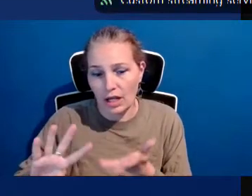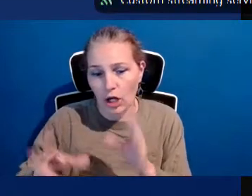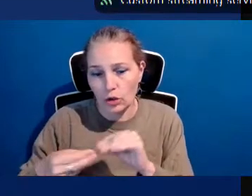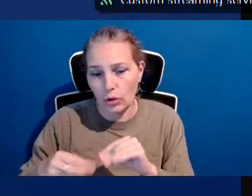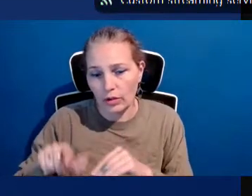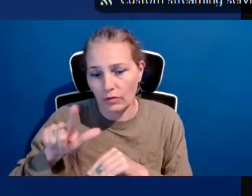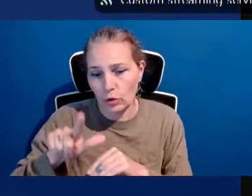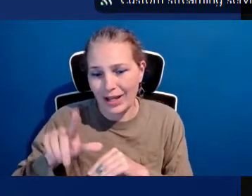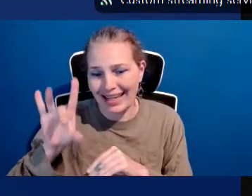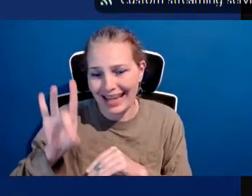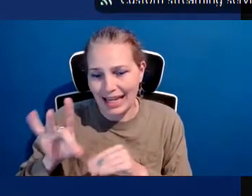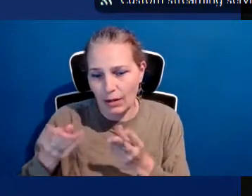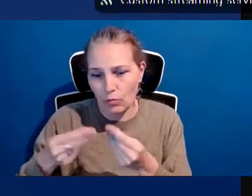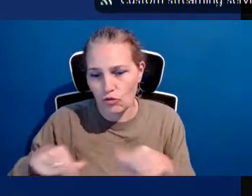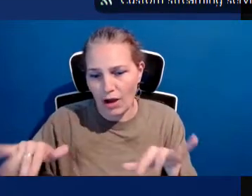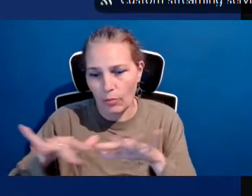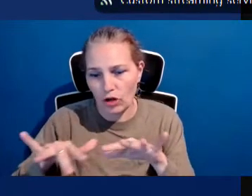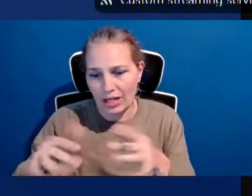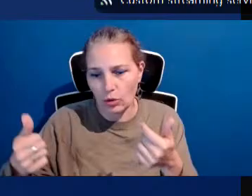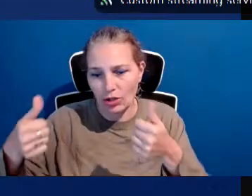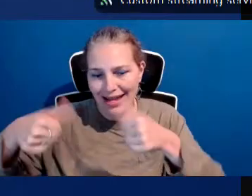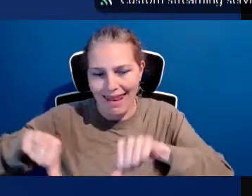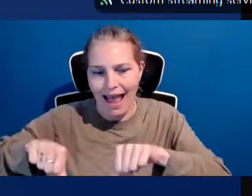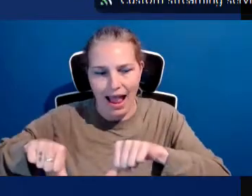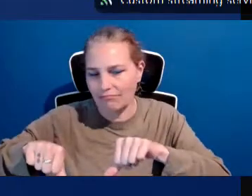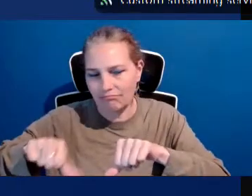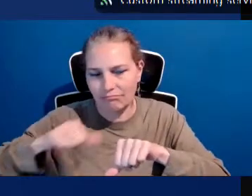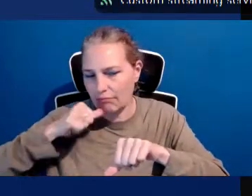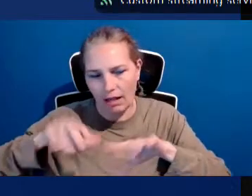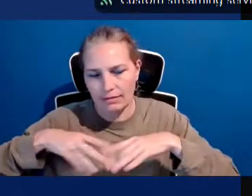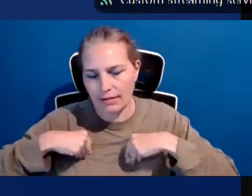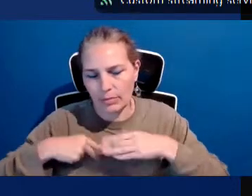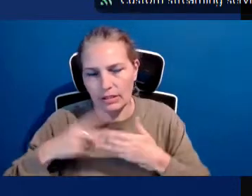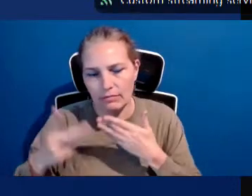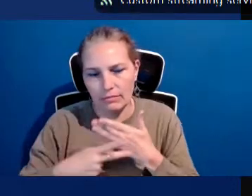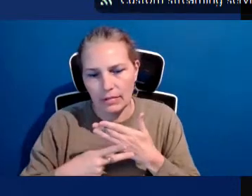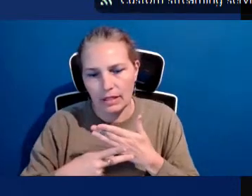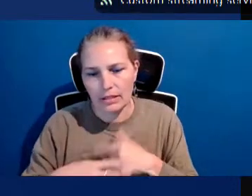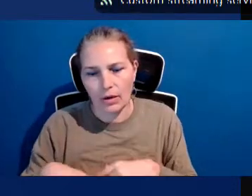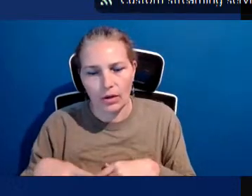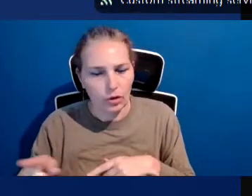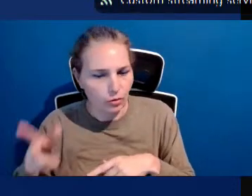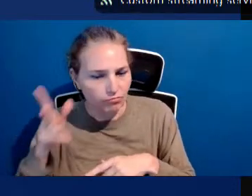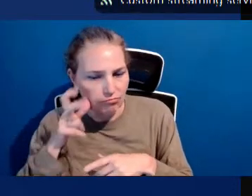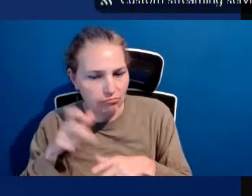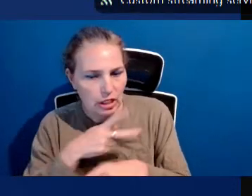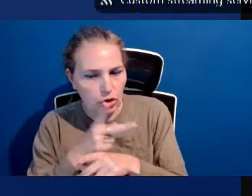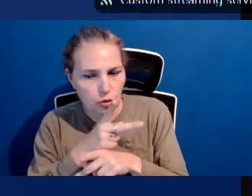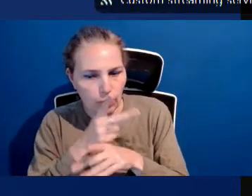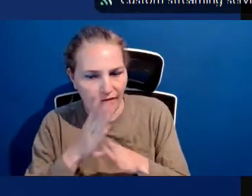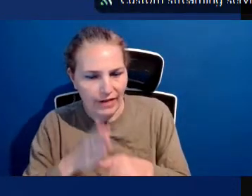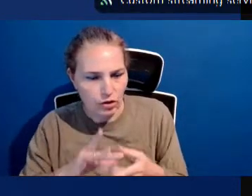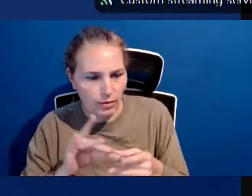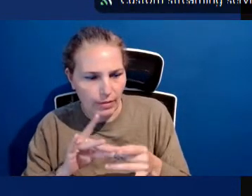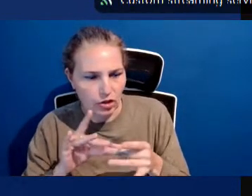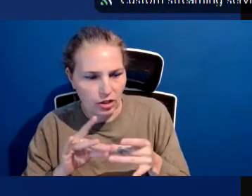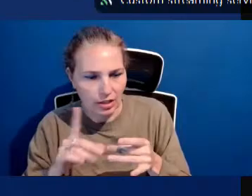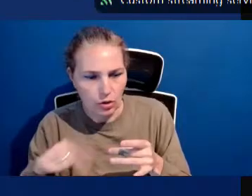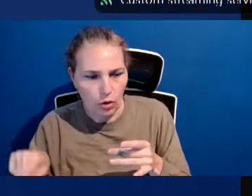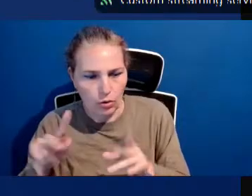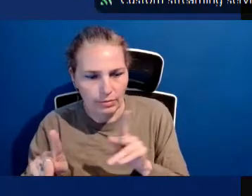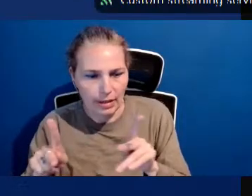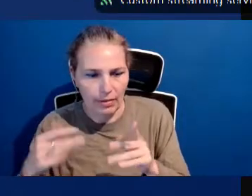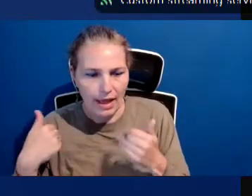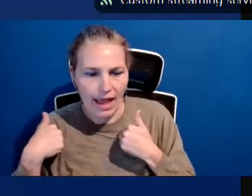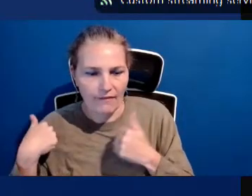not accepted into the program. So, as you heard the supervisor mention, these folks have been given until July